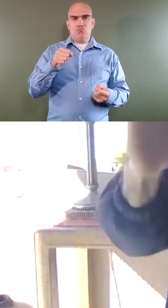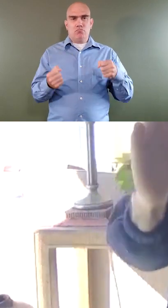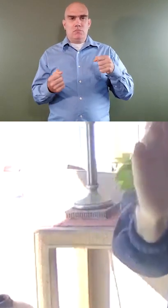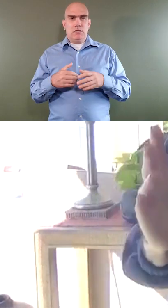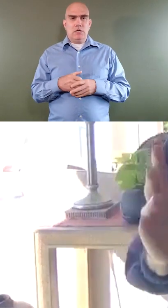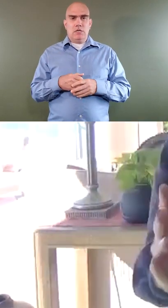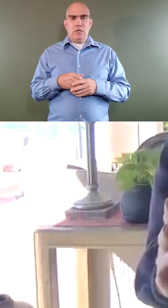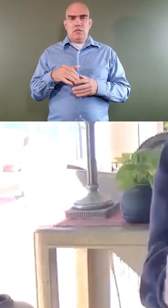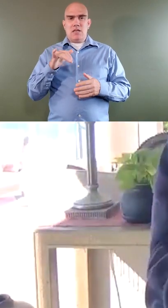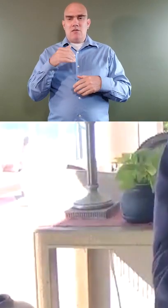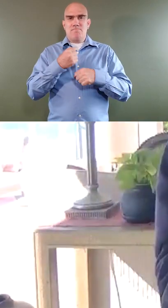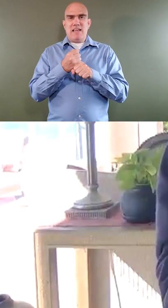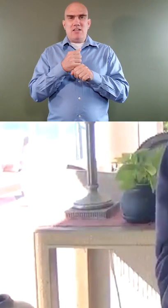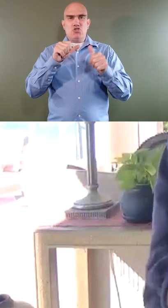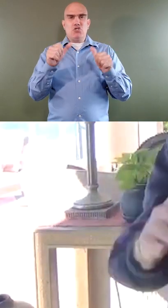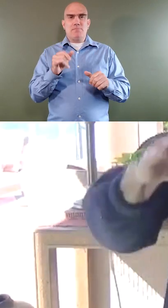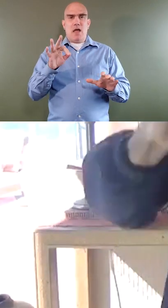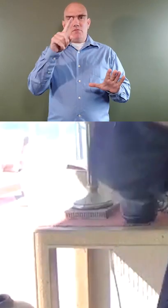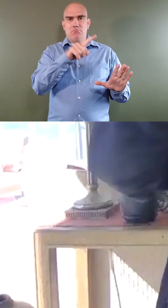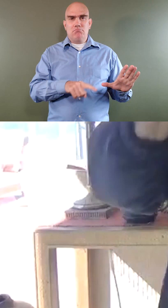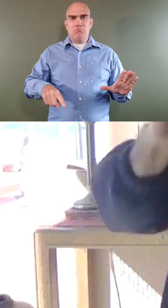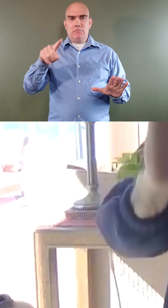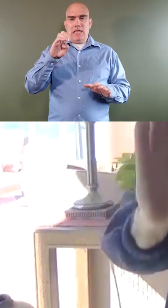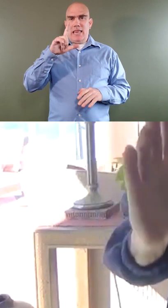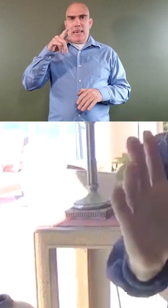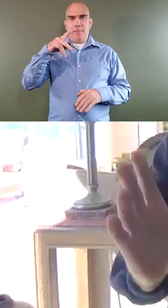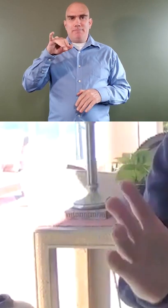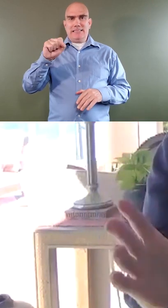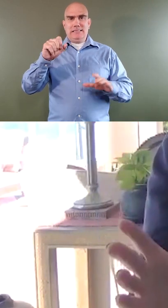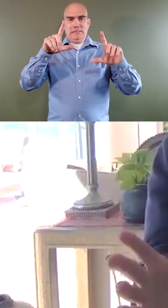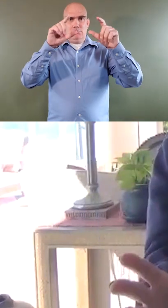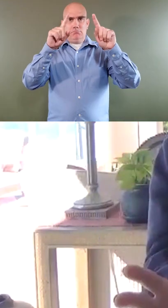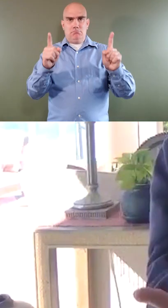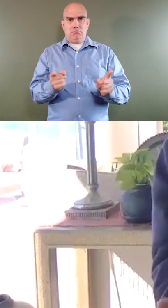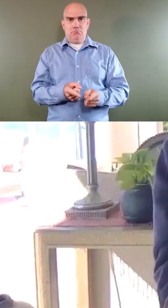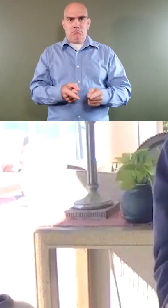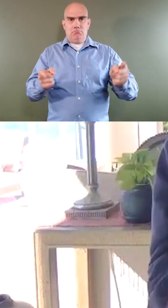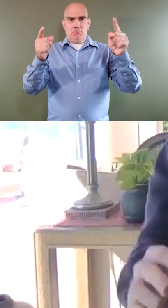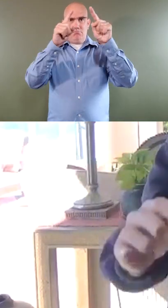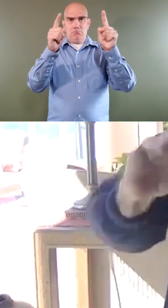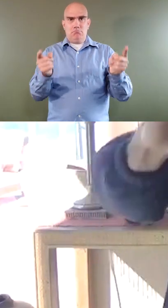scribing an elliptoid shape, of moving your hands around in an